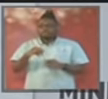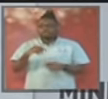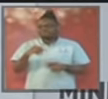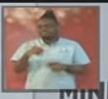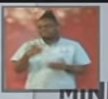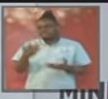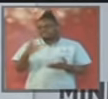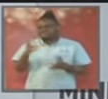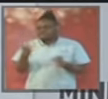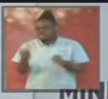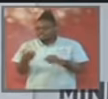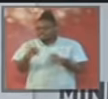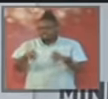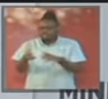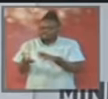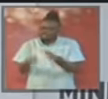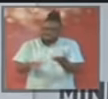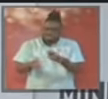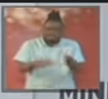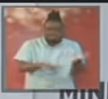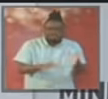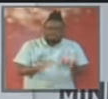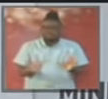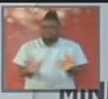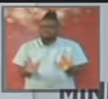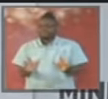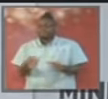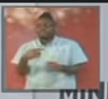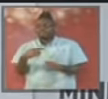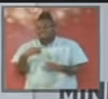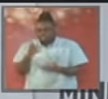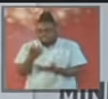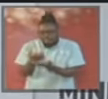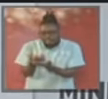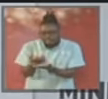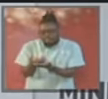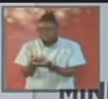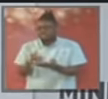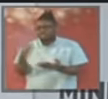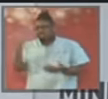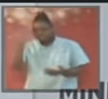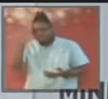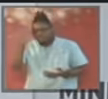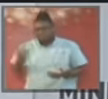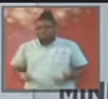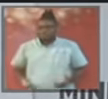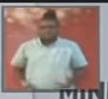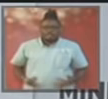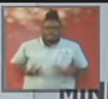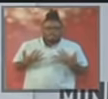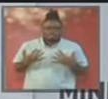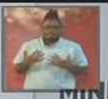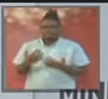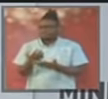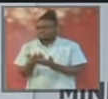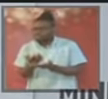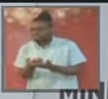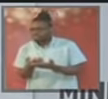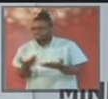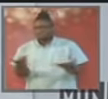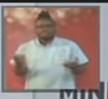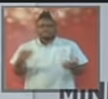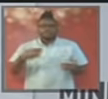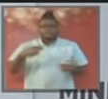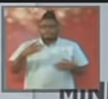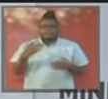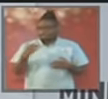We all know that there is a balance to be had between life and livelihoods. So these